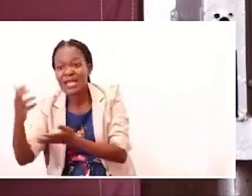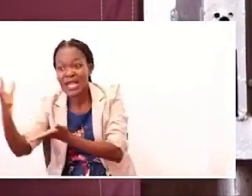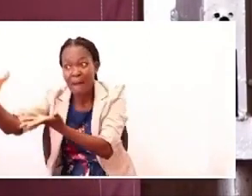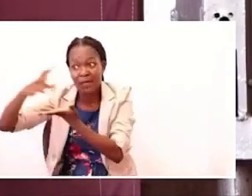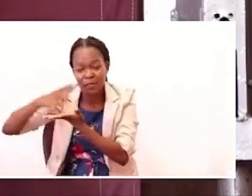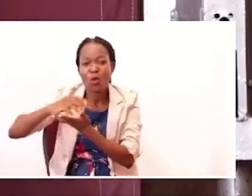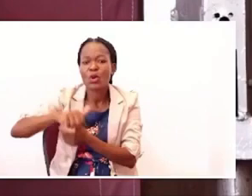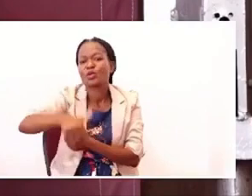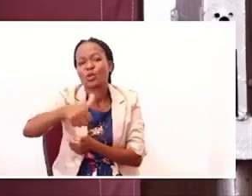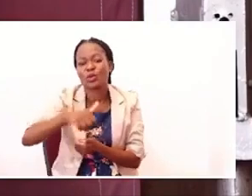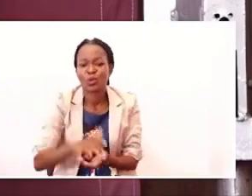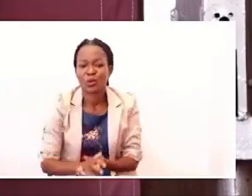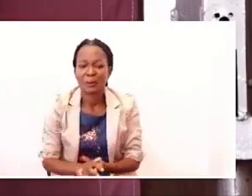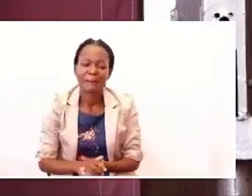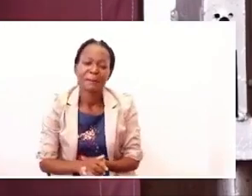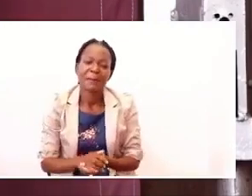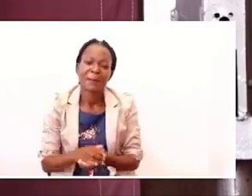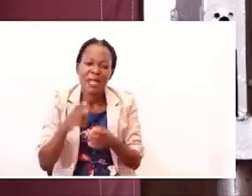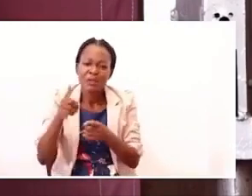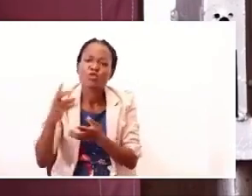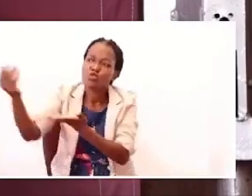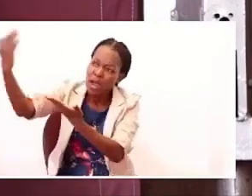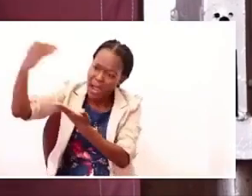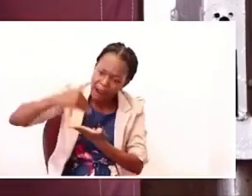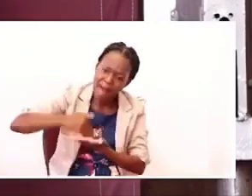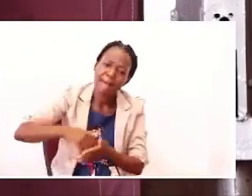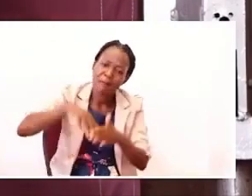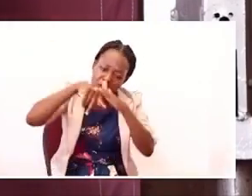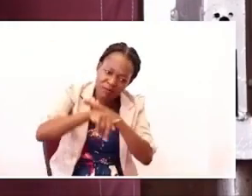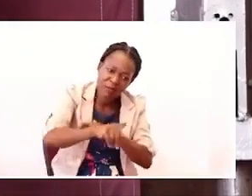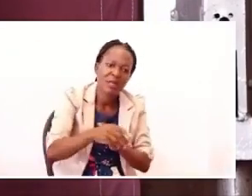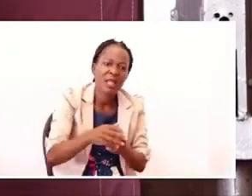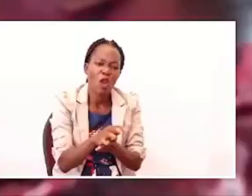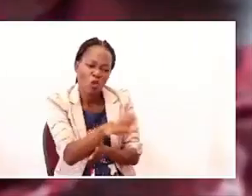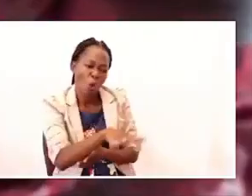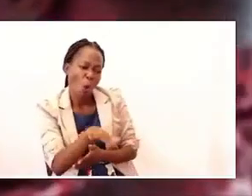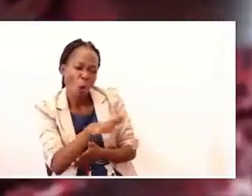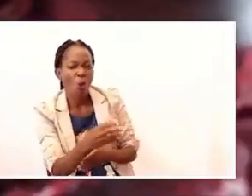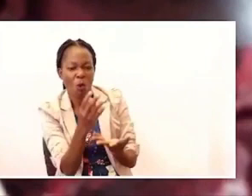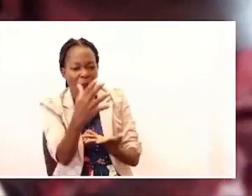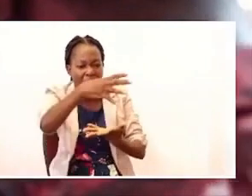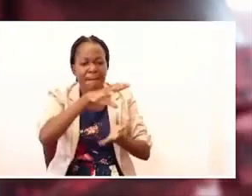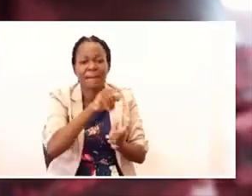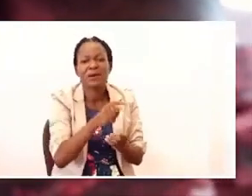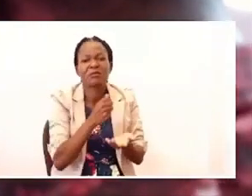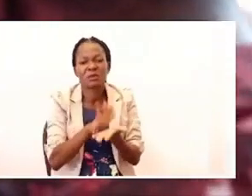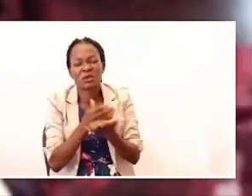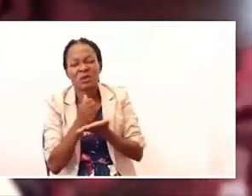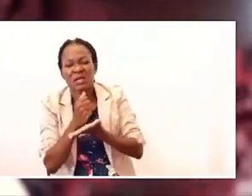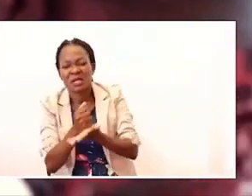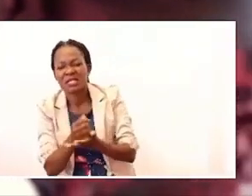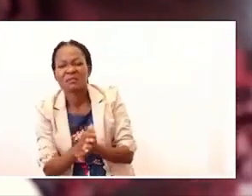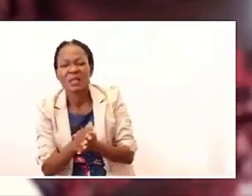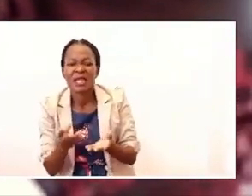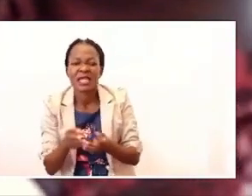direct investment is good, and it must come into the domestic economy in order to facilitate technological transfer, in order